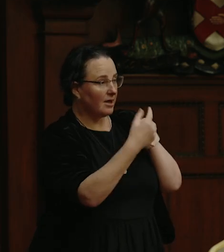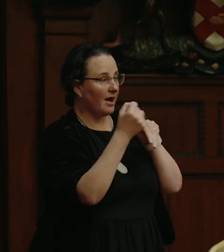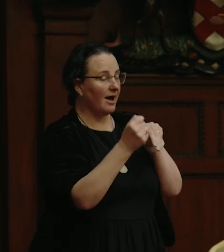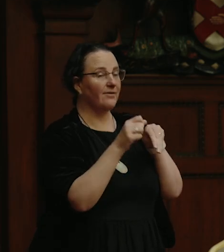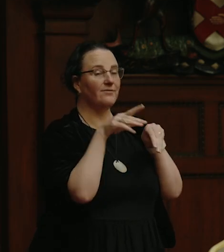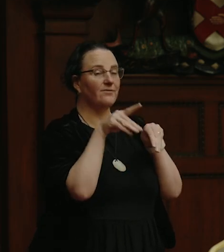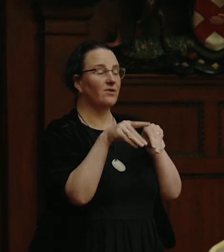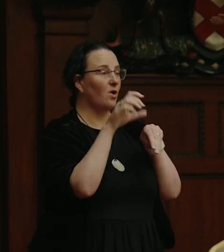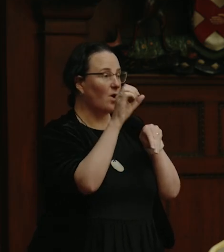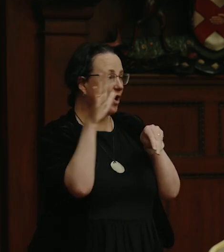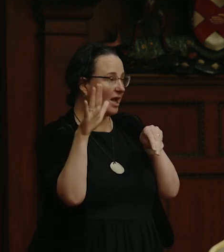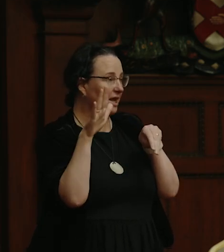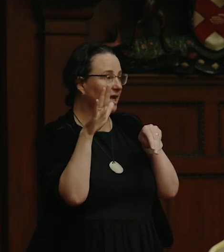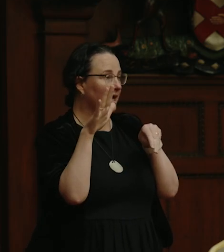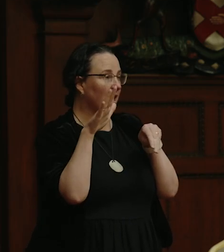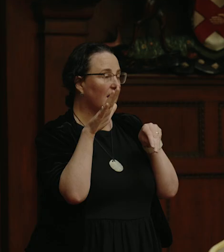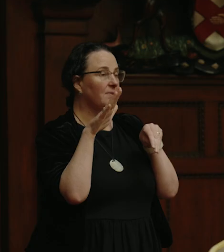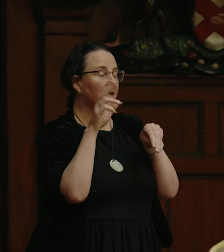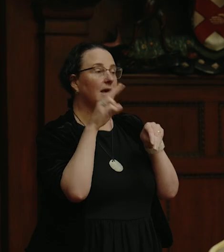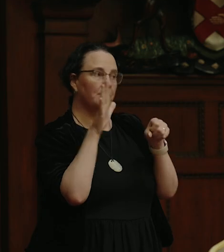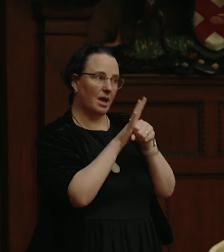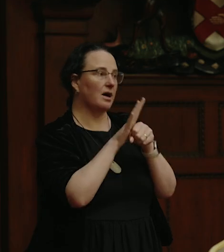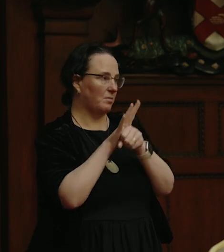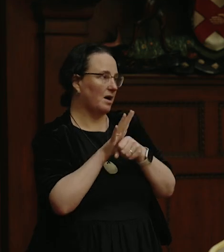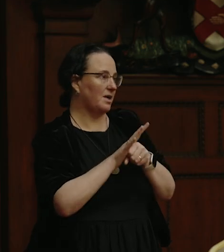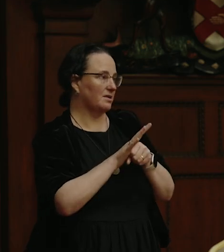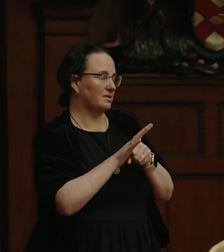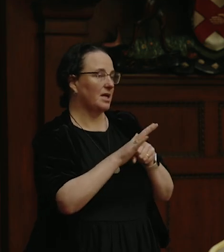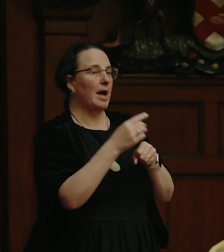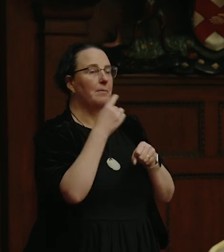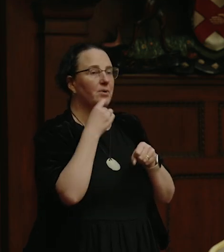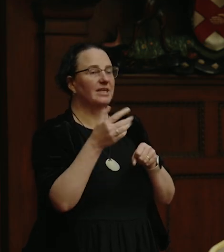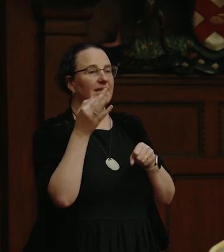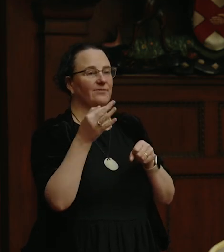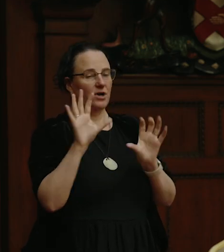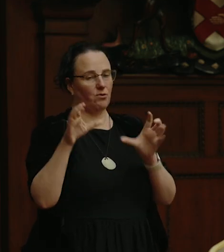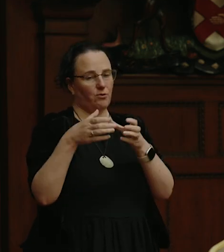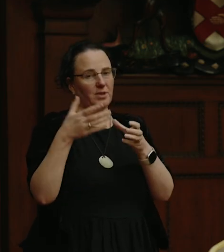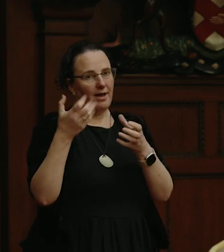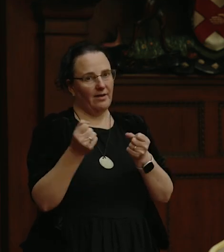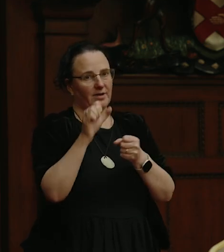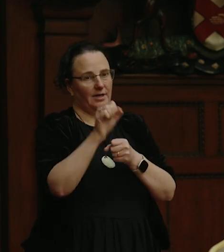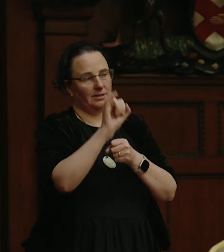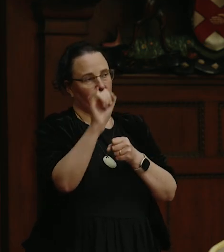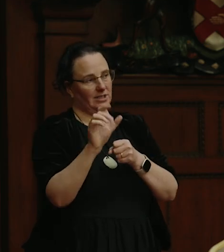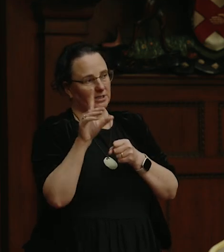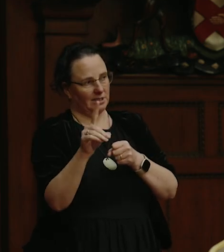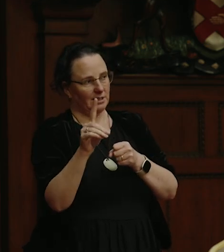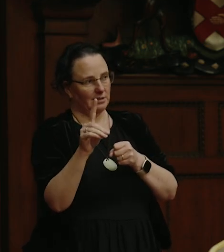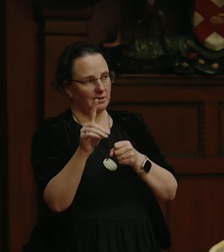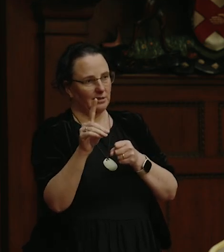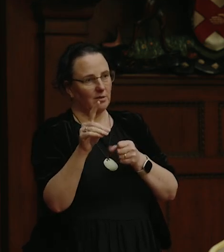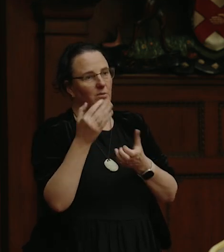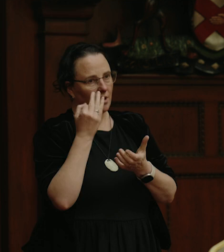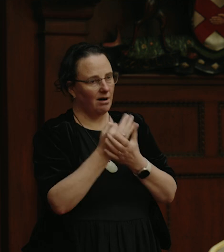can drop out and become blocked. But in a Sjögren's cohort, this happens to a much higher